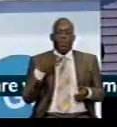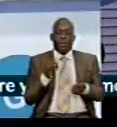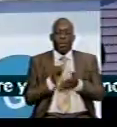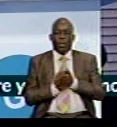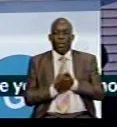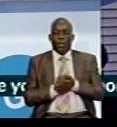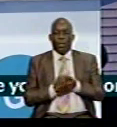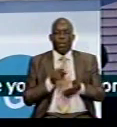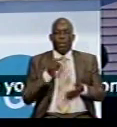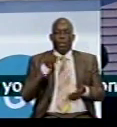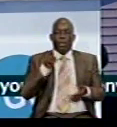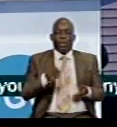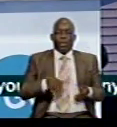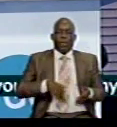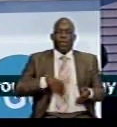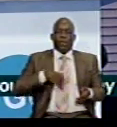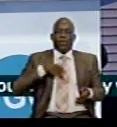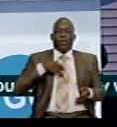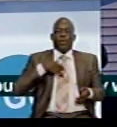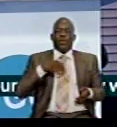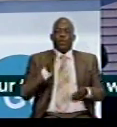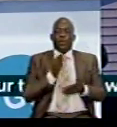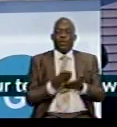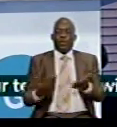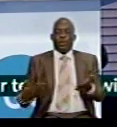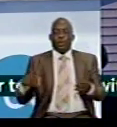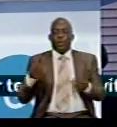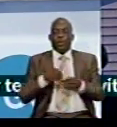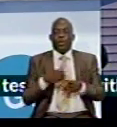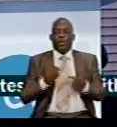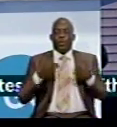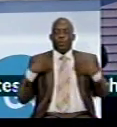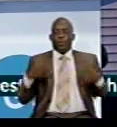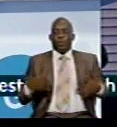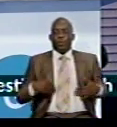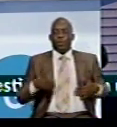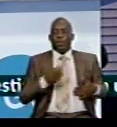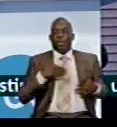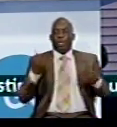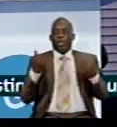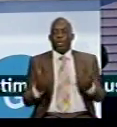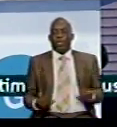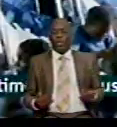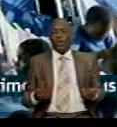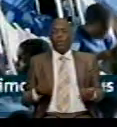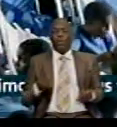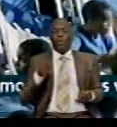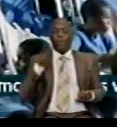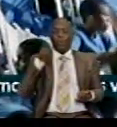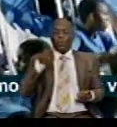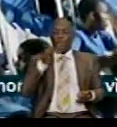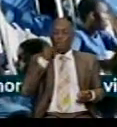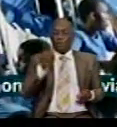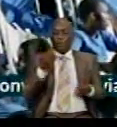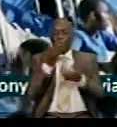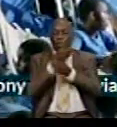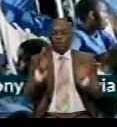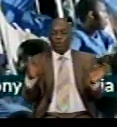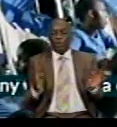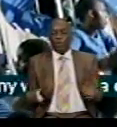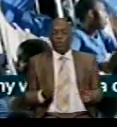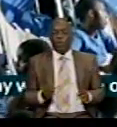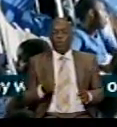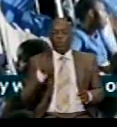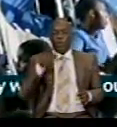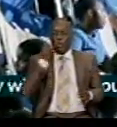the current of the healing power of God. And now he's free. I say he's free. Il est libre. Please keep